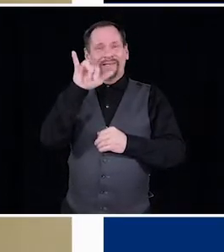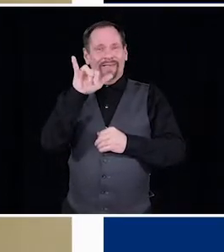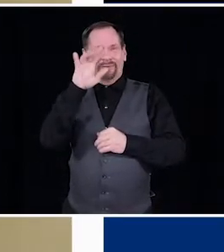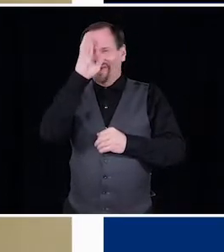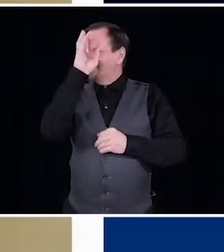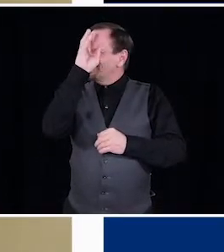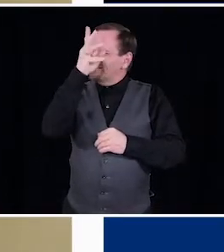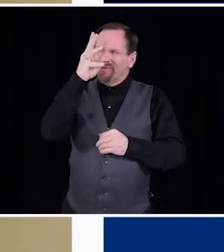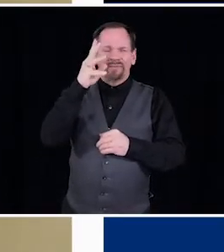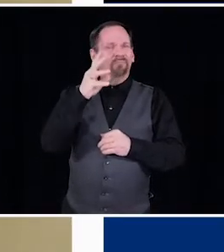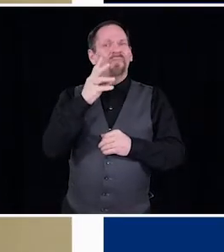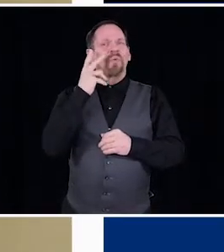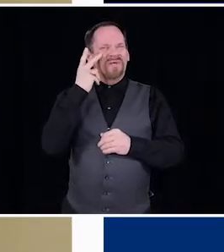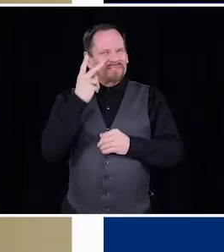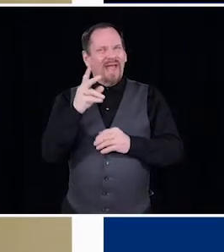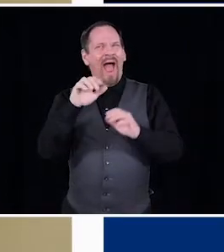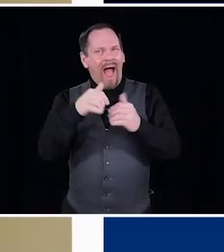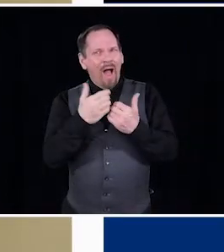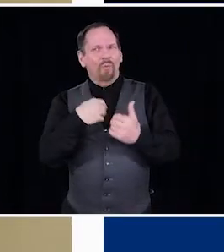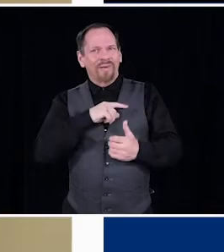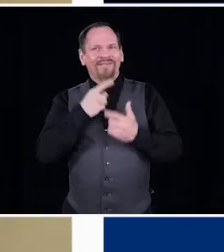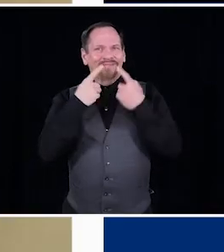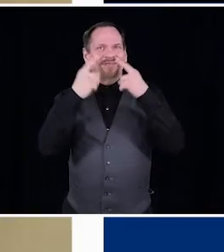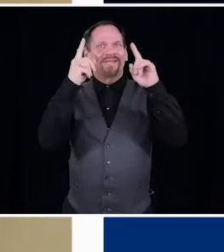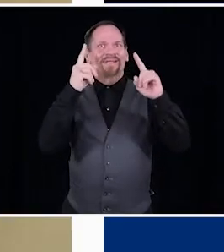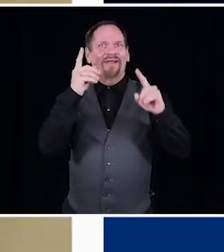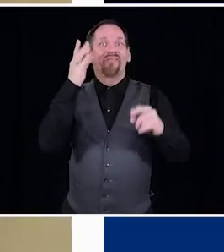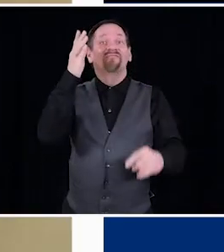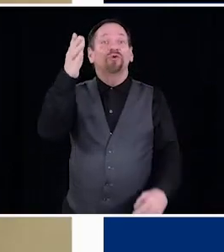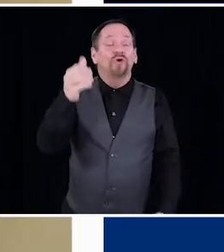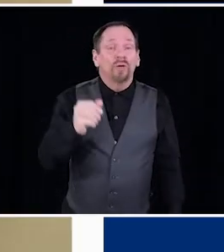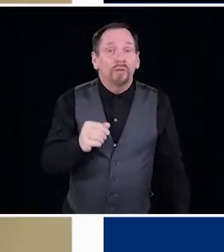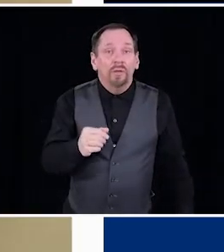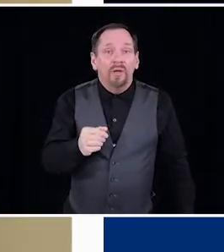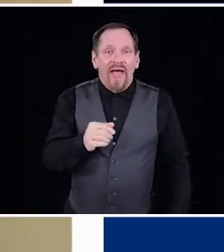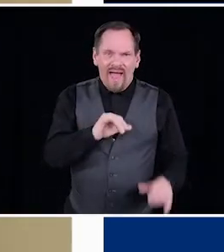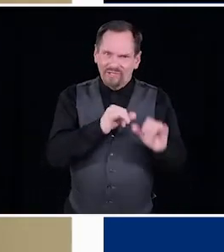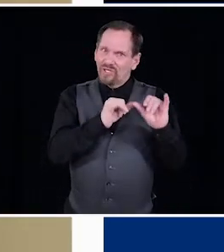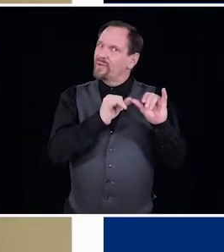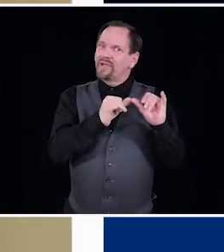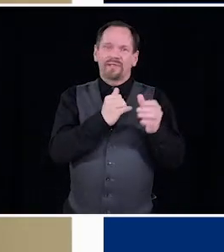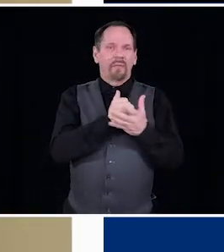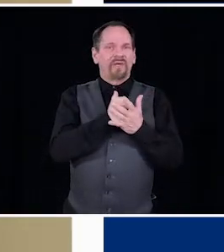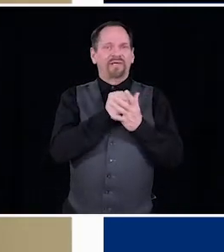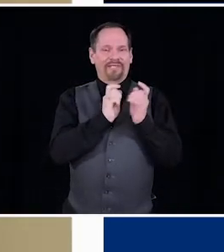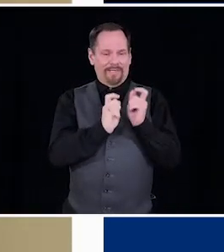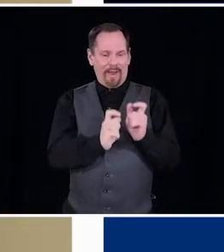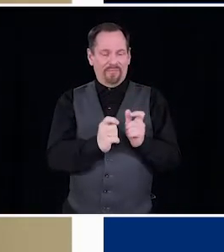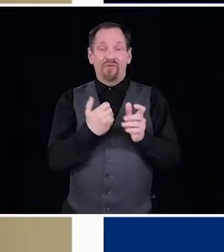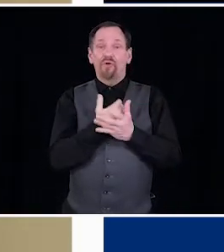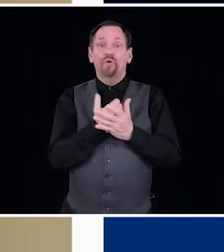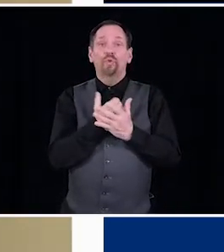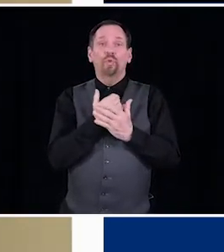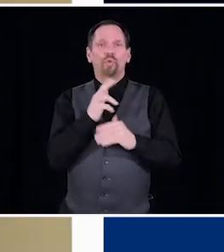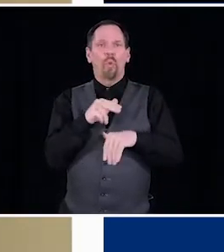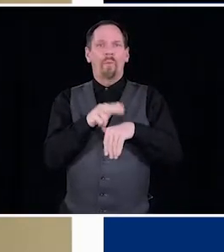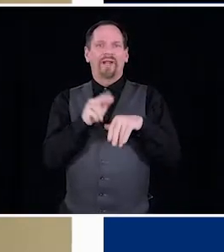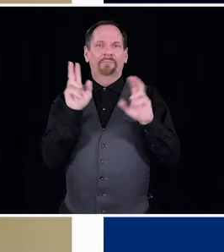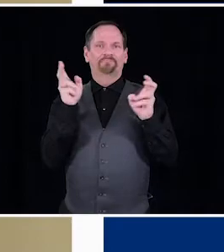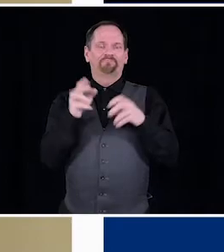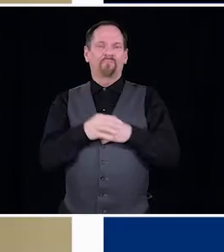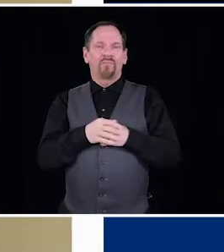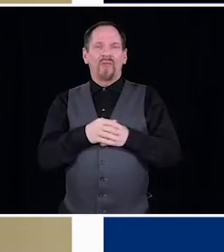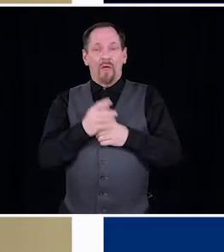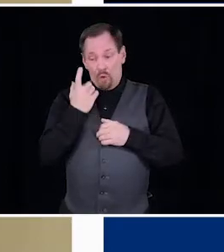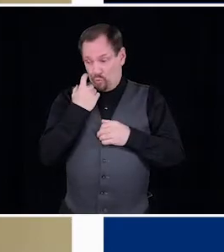this. Already we can see how engineering is helping us to rapidly adapt to the new normal. Over the past few